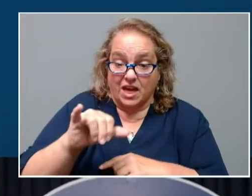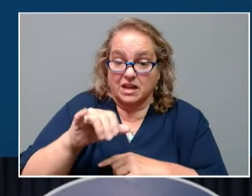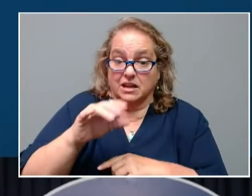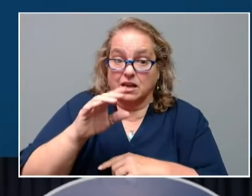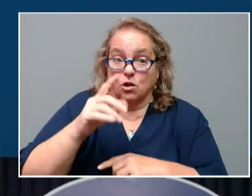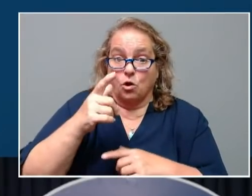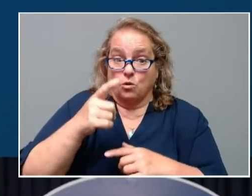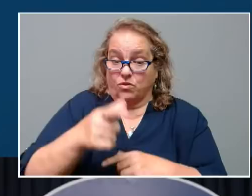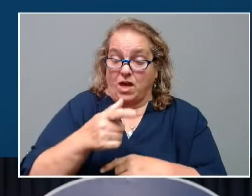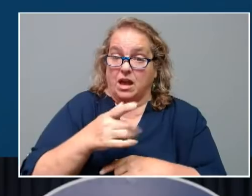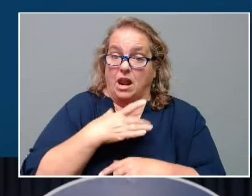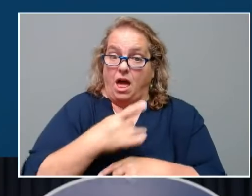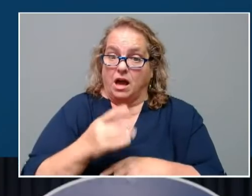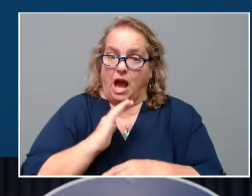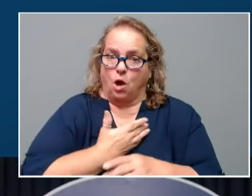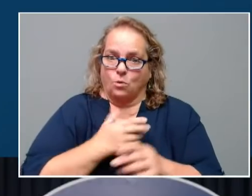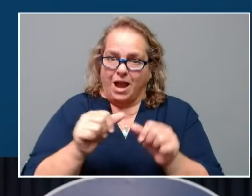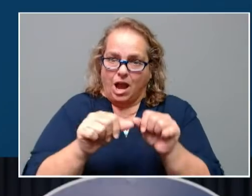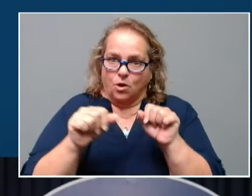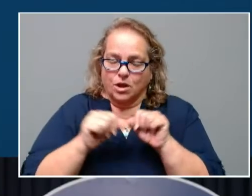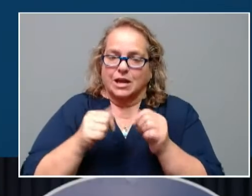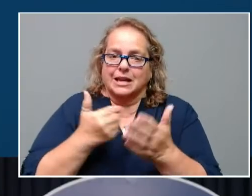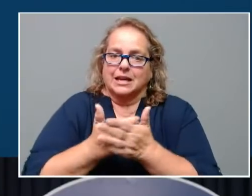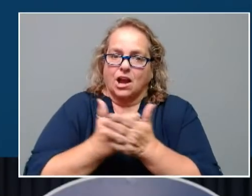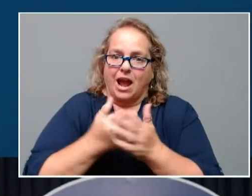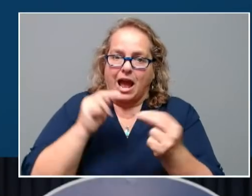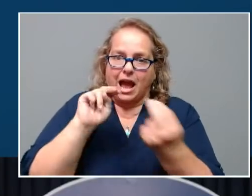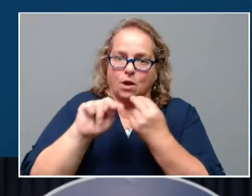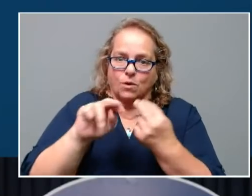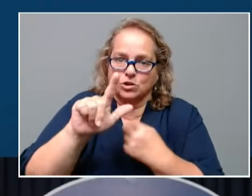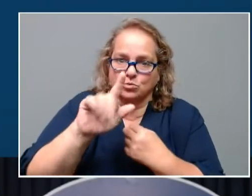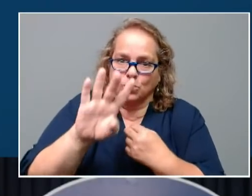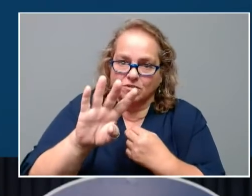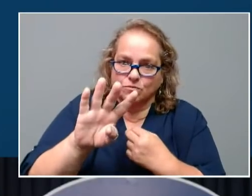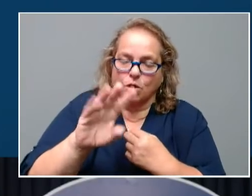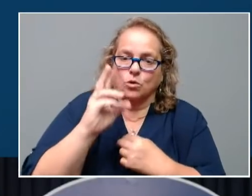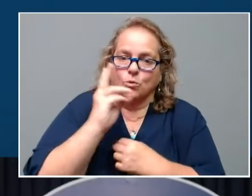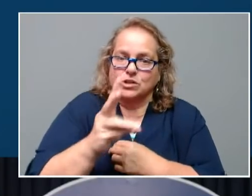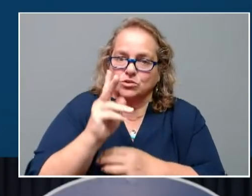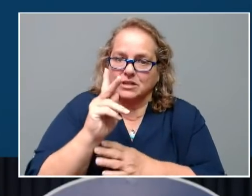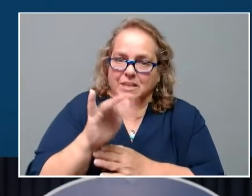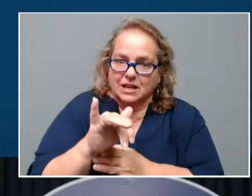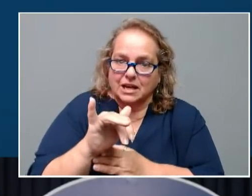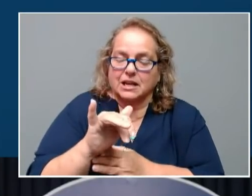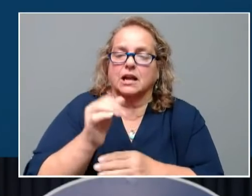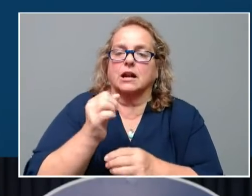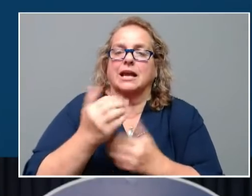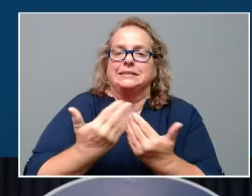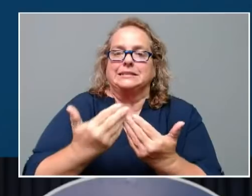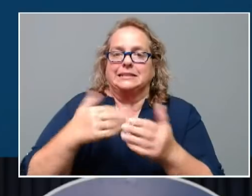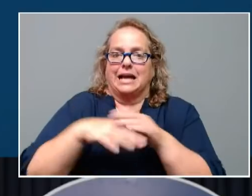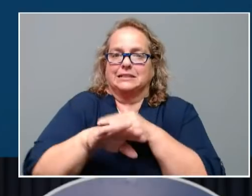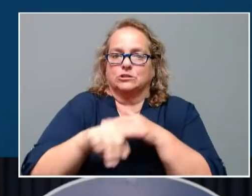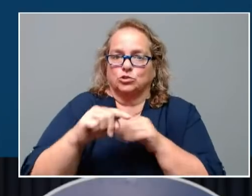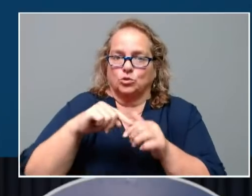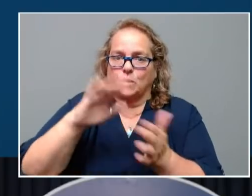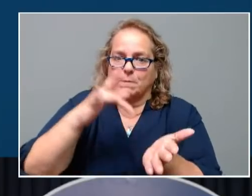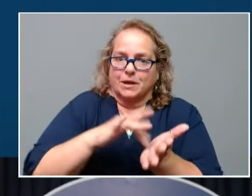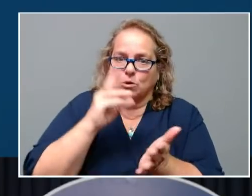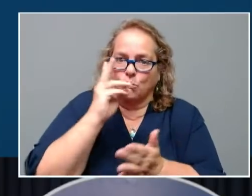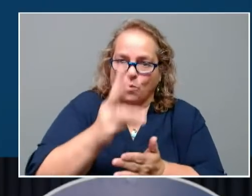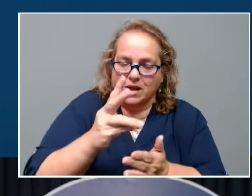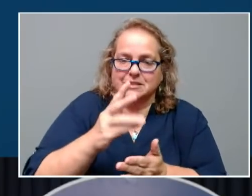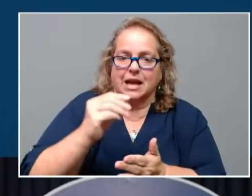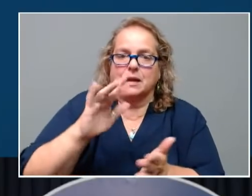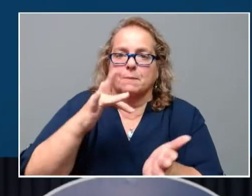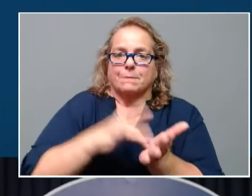the Interstate Highway 24 corridor in western Kentucky, providing premier access to the Midwest and the Mid-South markets.